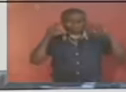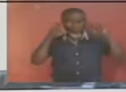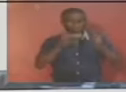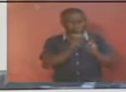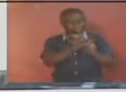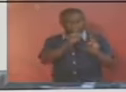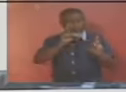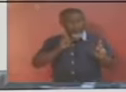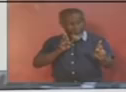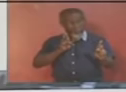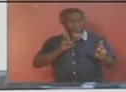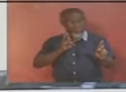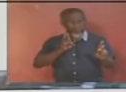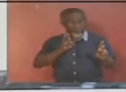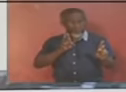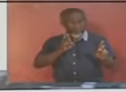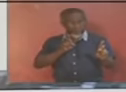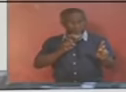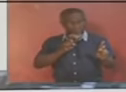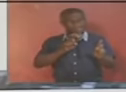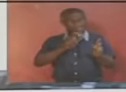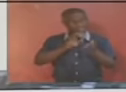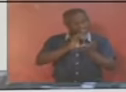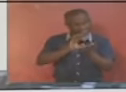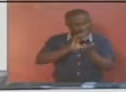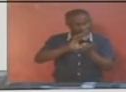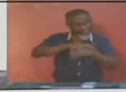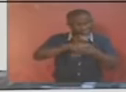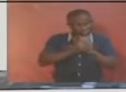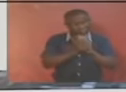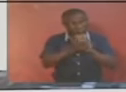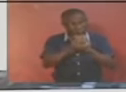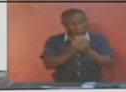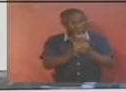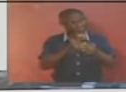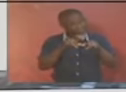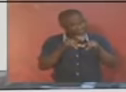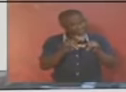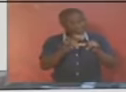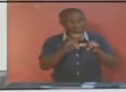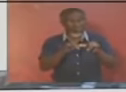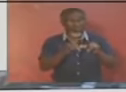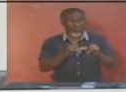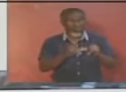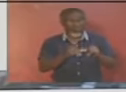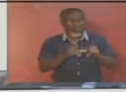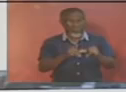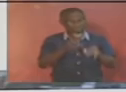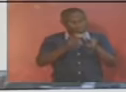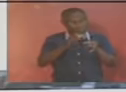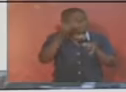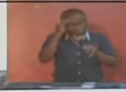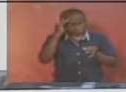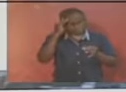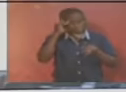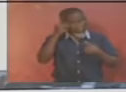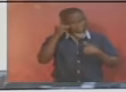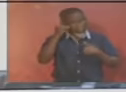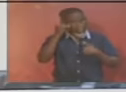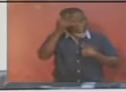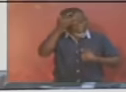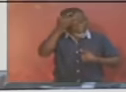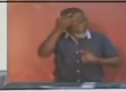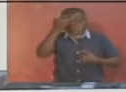distancing, that hand sanitization and general hygiene. Those things, even if you don't know that you are ill because you're asymptomatically